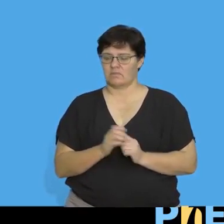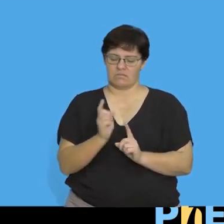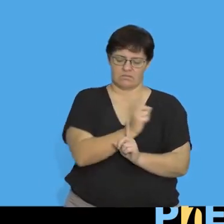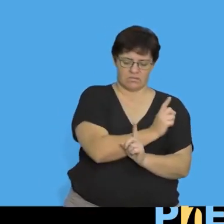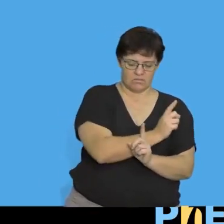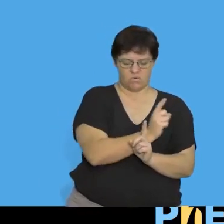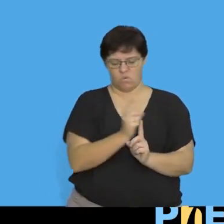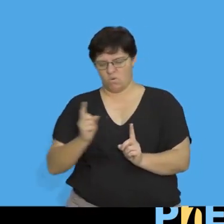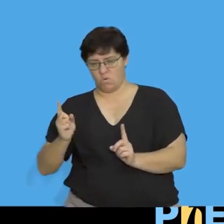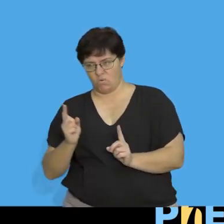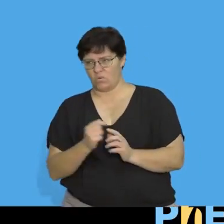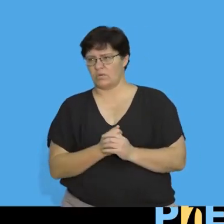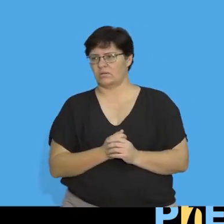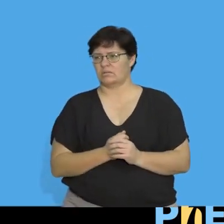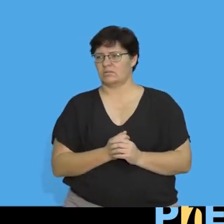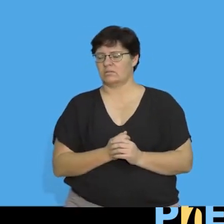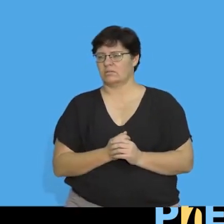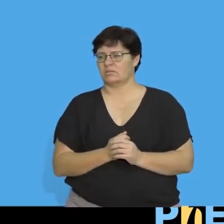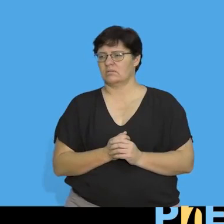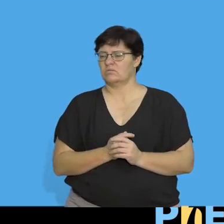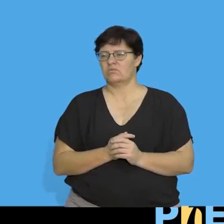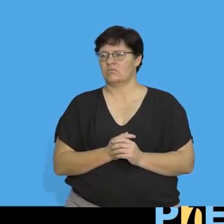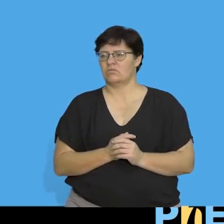values here. I'm going to make that one